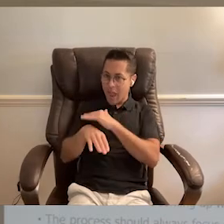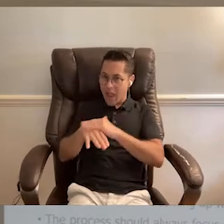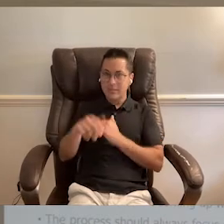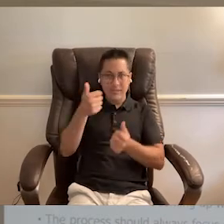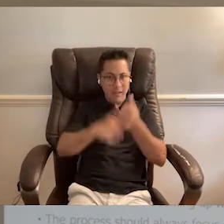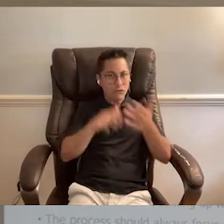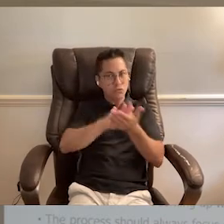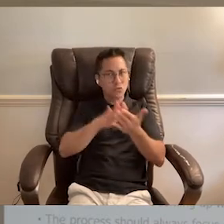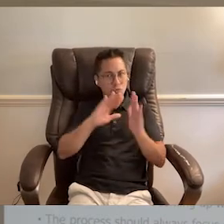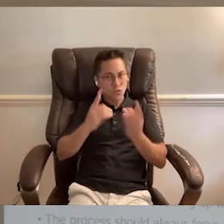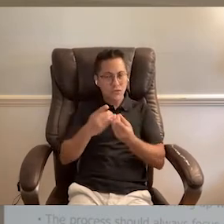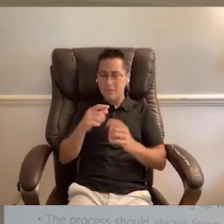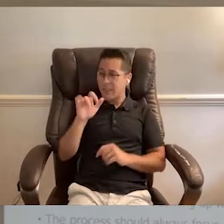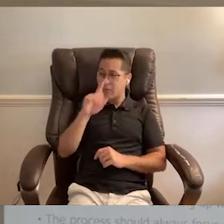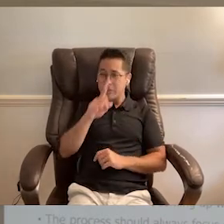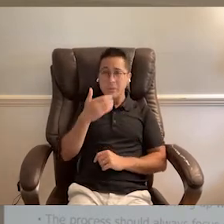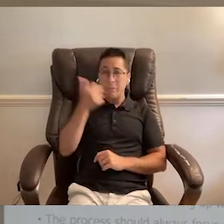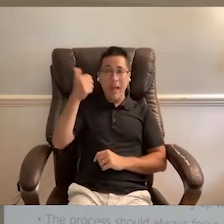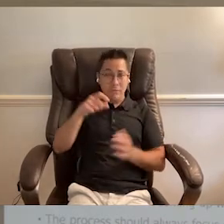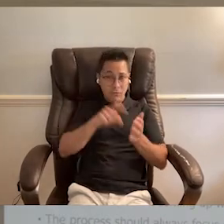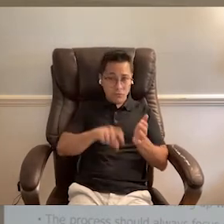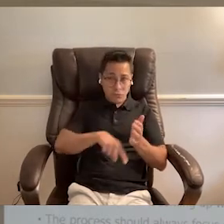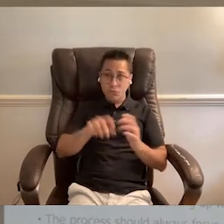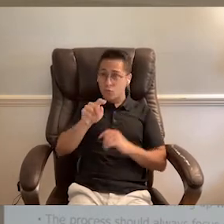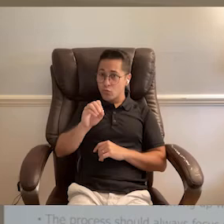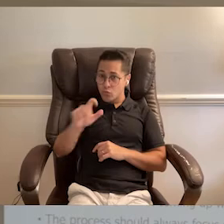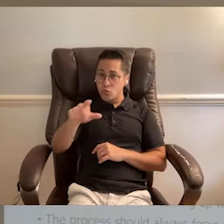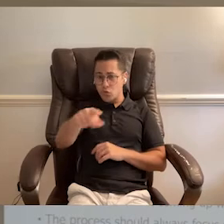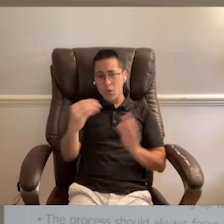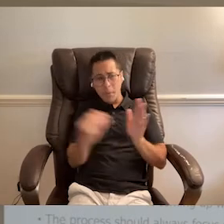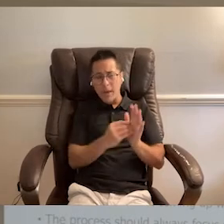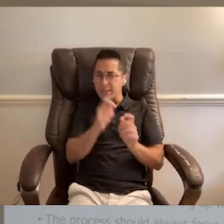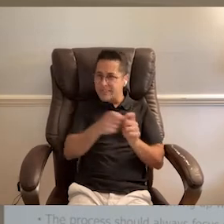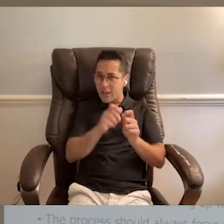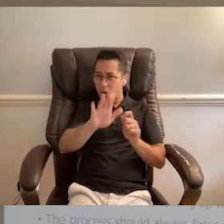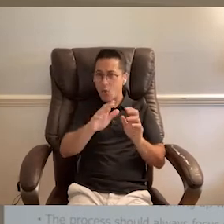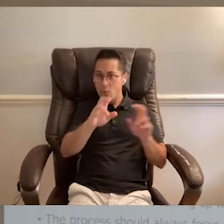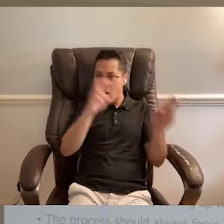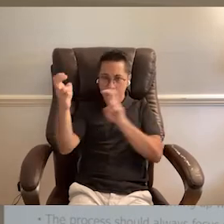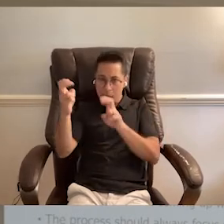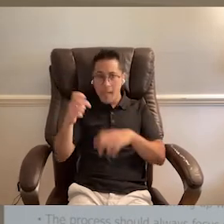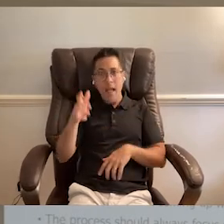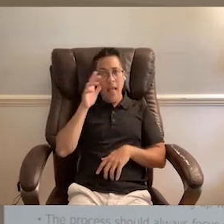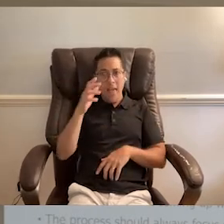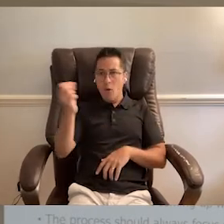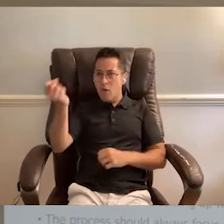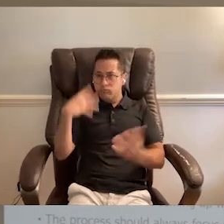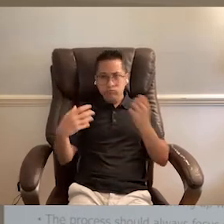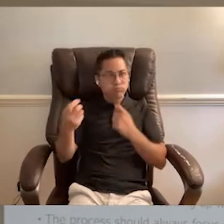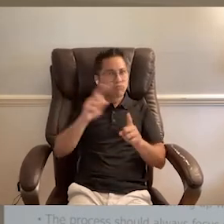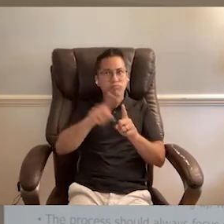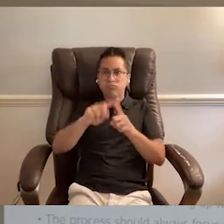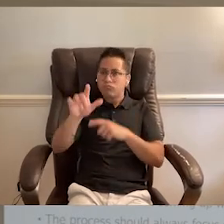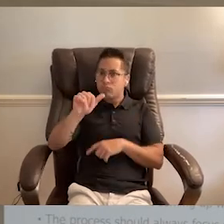research tool because you can put in exactly what you're having a problem with, and you will get cases to read, you will get tips. It's